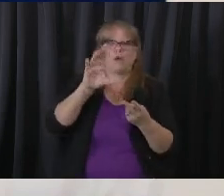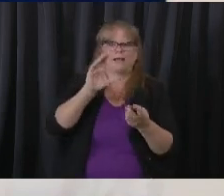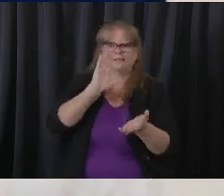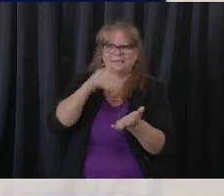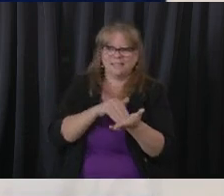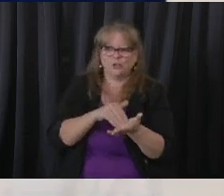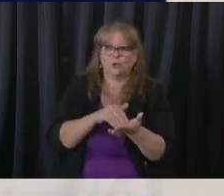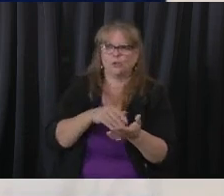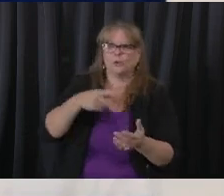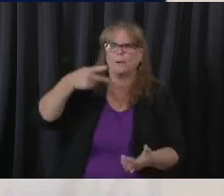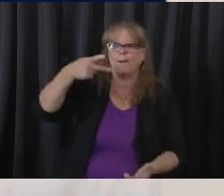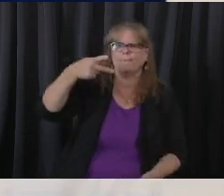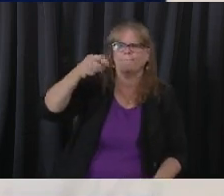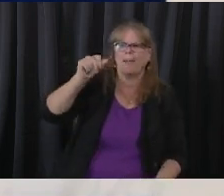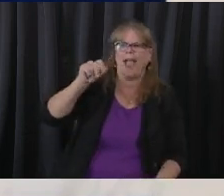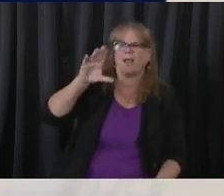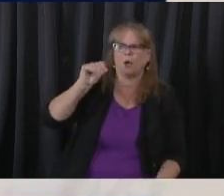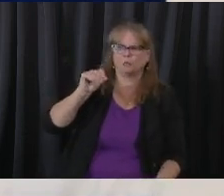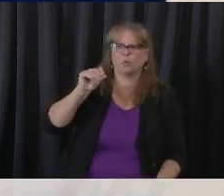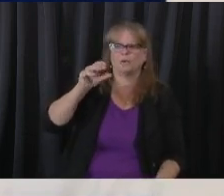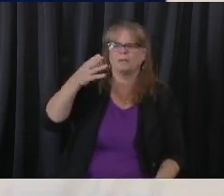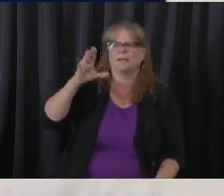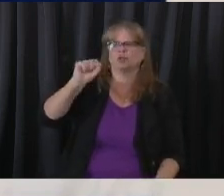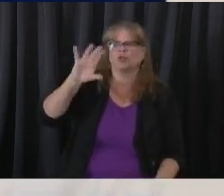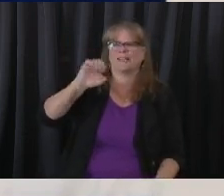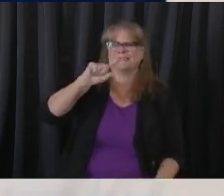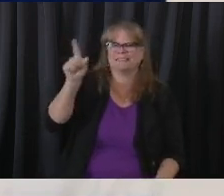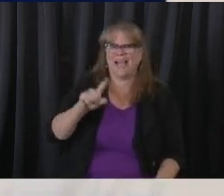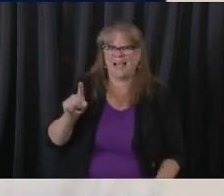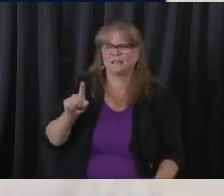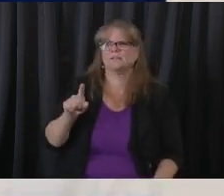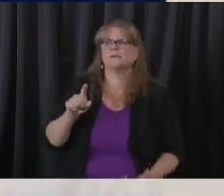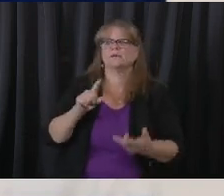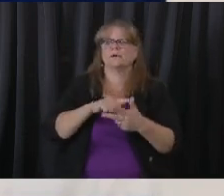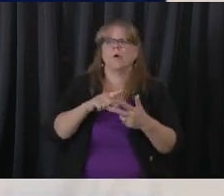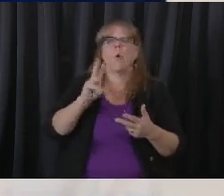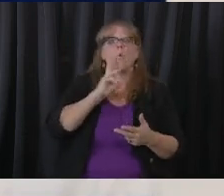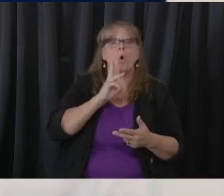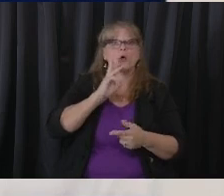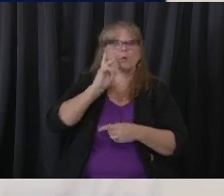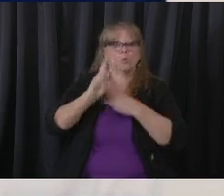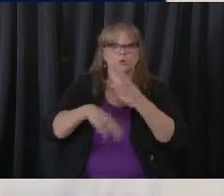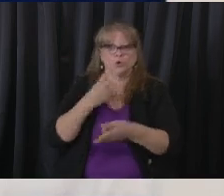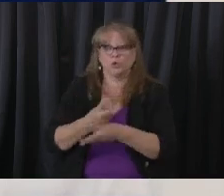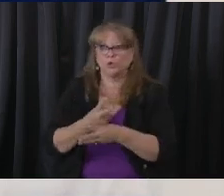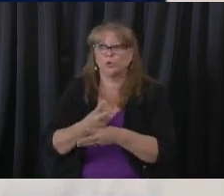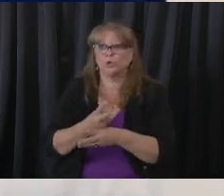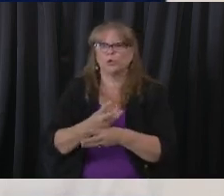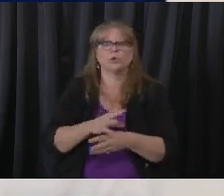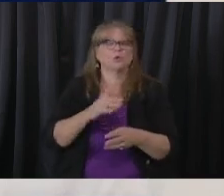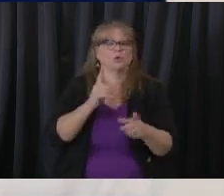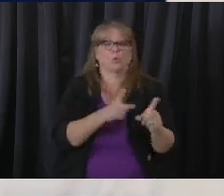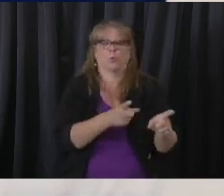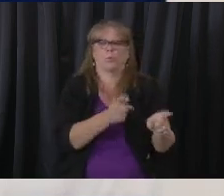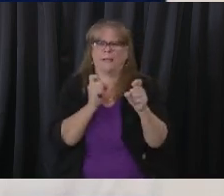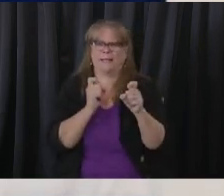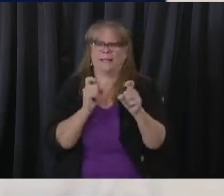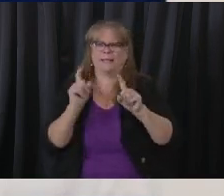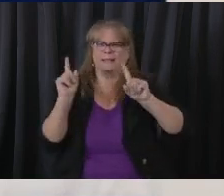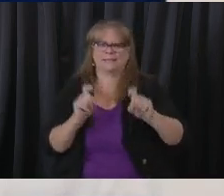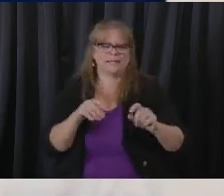quick, easy. You're in and out in 15 minutes. In Federal Heights, easy. We also have testing in Aurora,